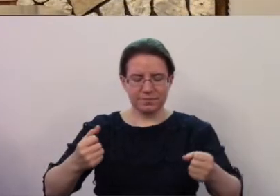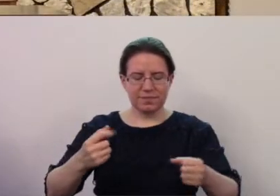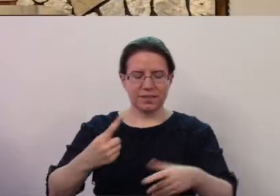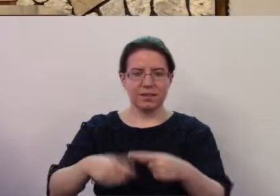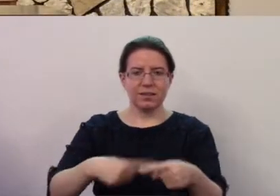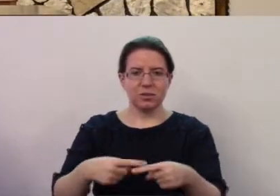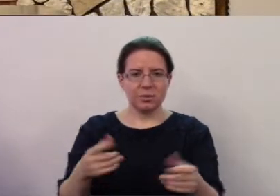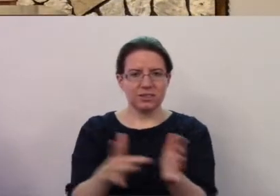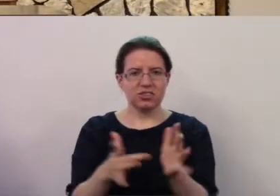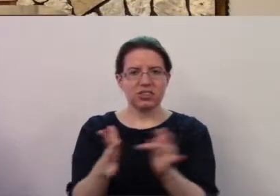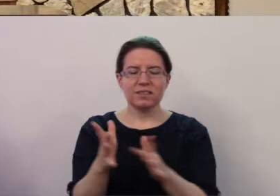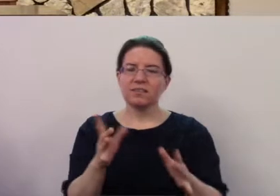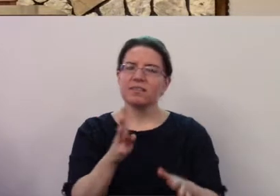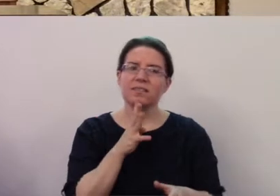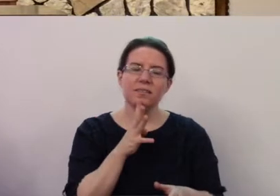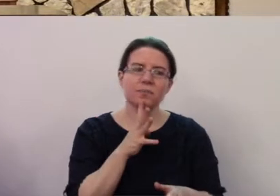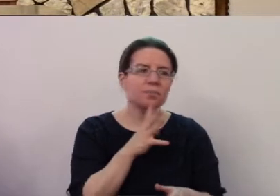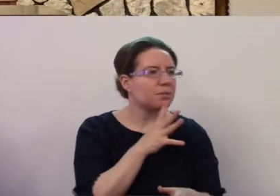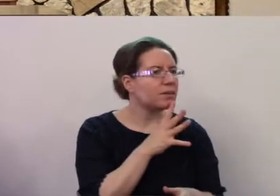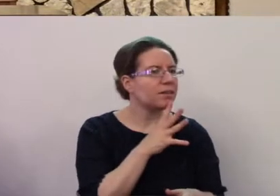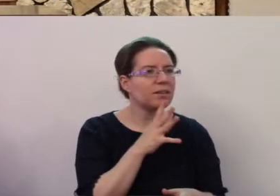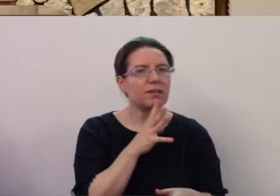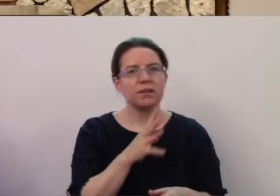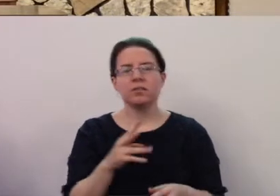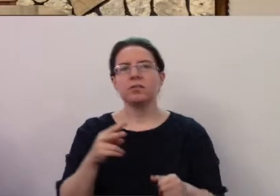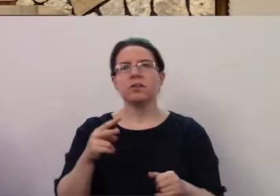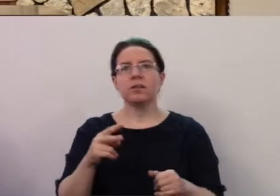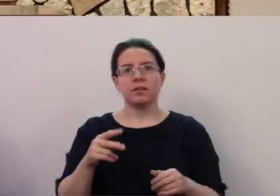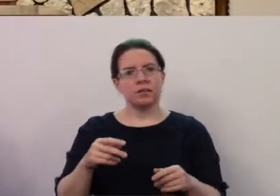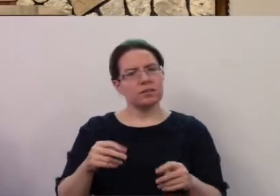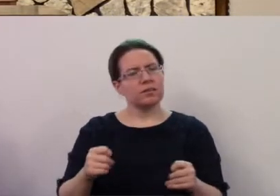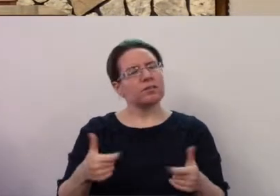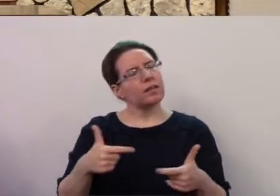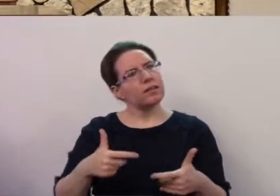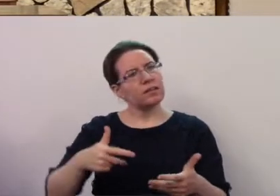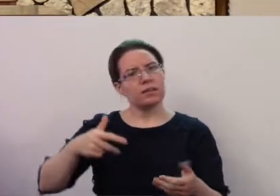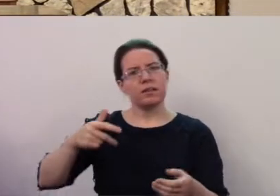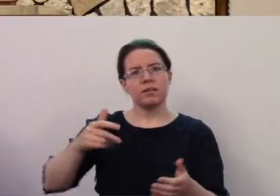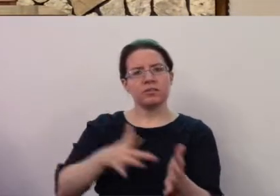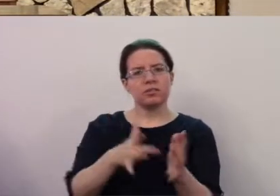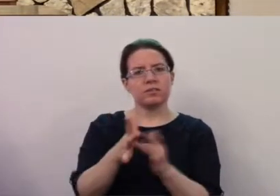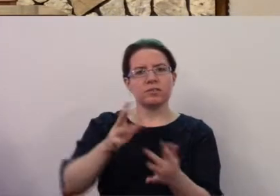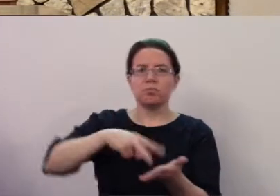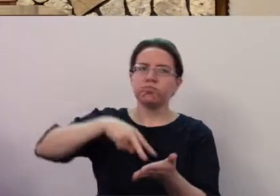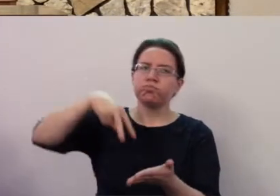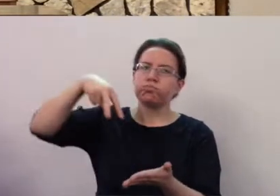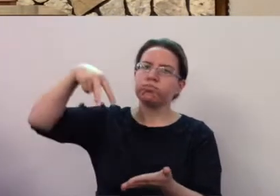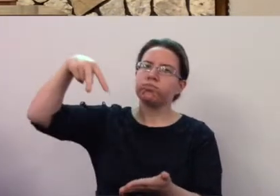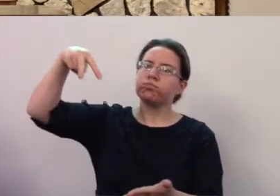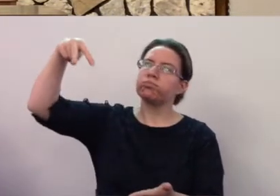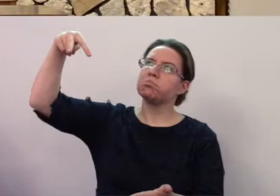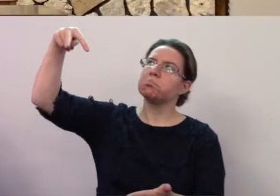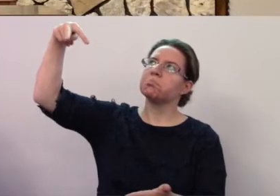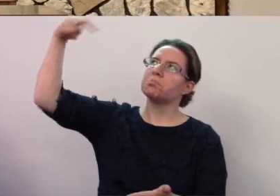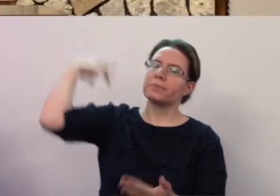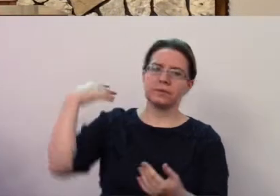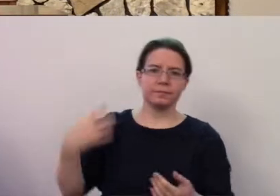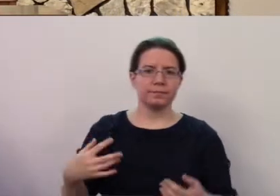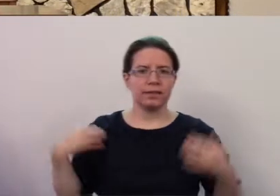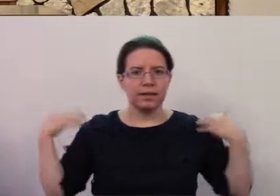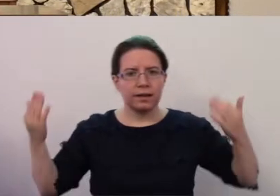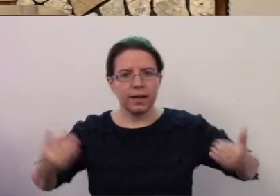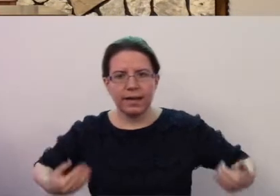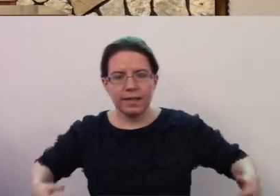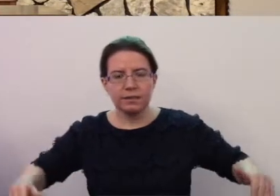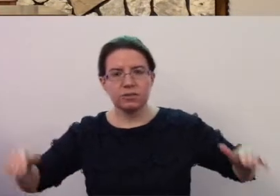Yes. And when he spoke those things, while they beheld, he was taken up, and a cloud received him out of their sight. And an angel came and said to